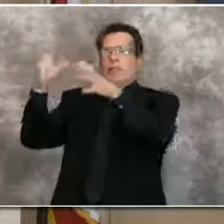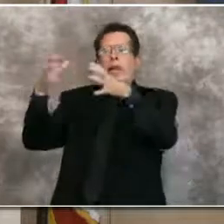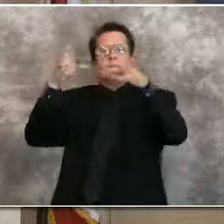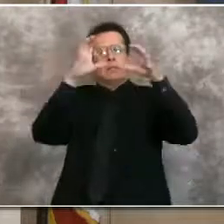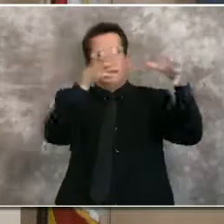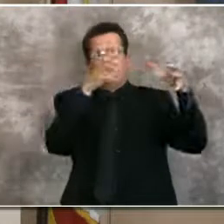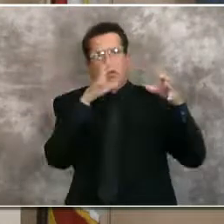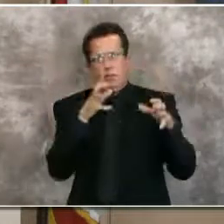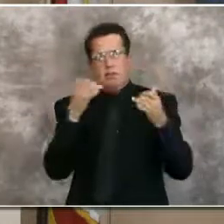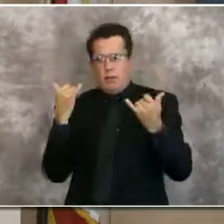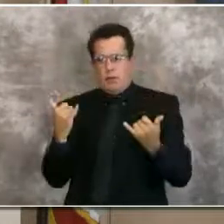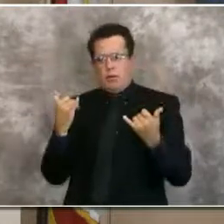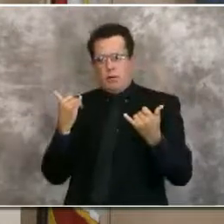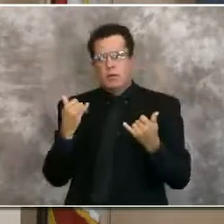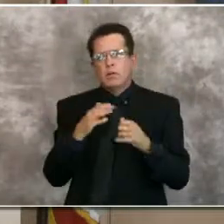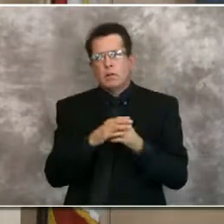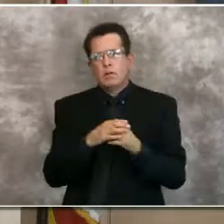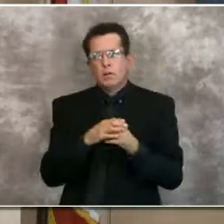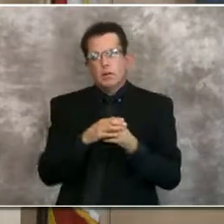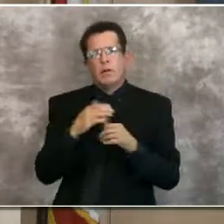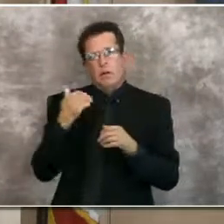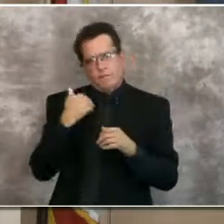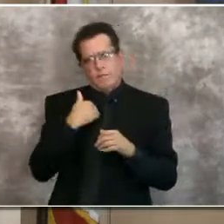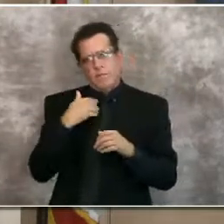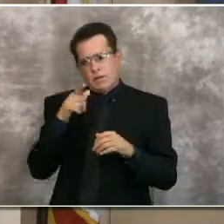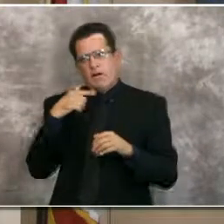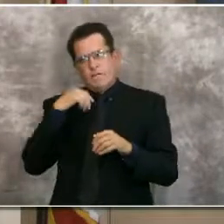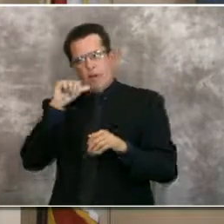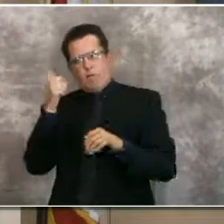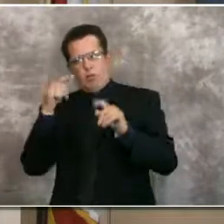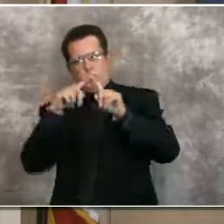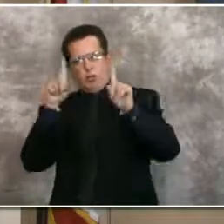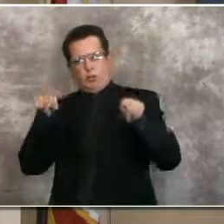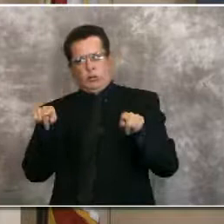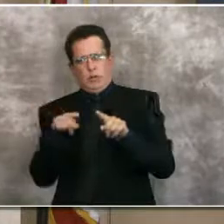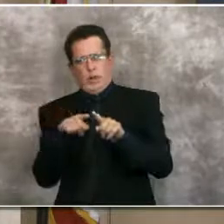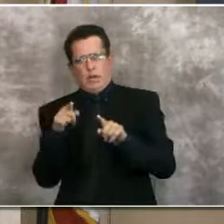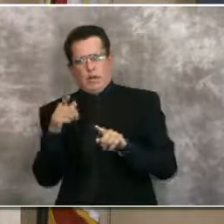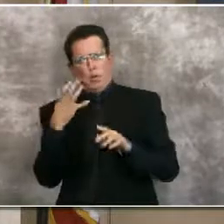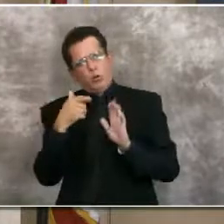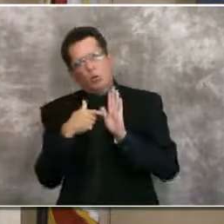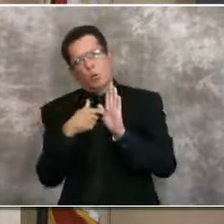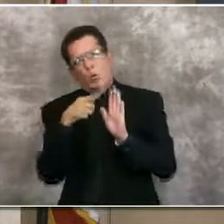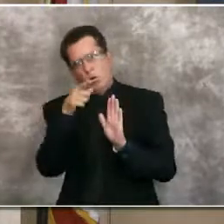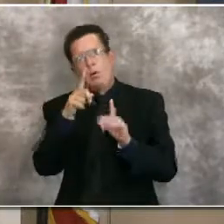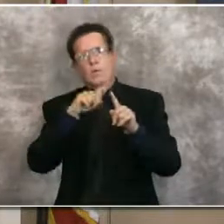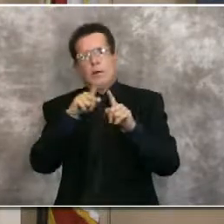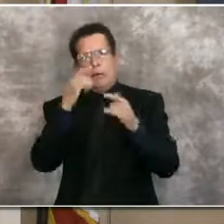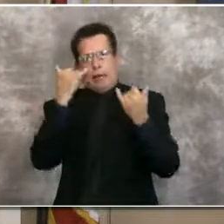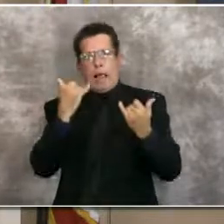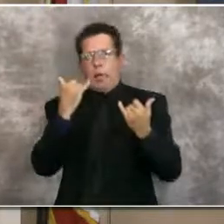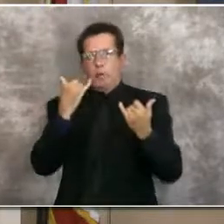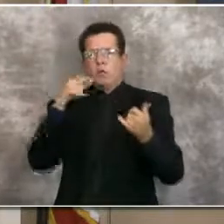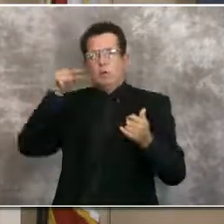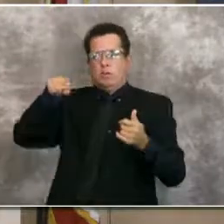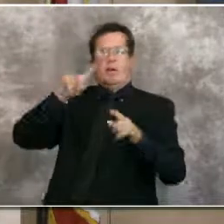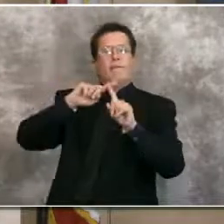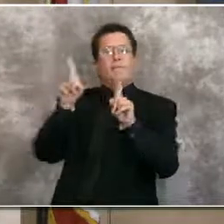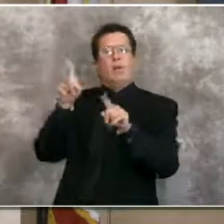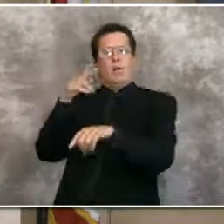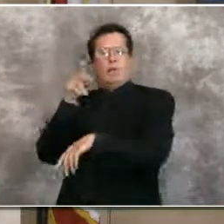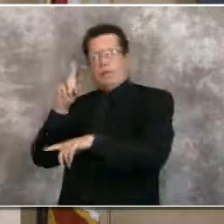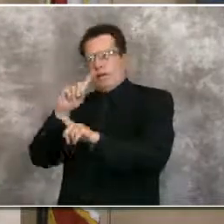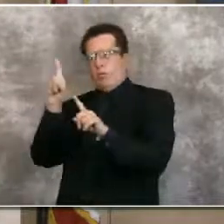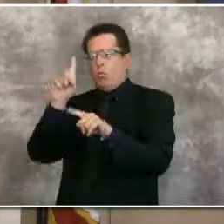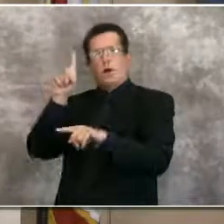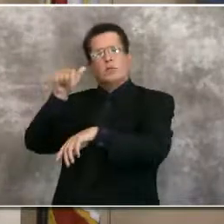And there's another chart, not the positive one prior to this, if we could show that. And knowing the different sites, thank you.